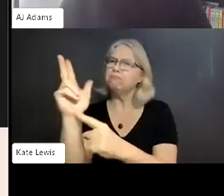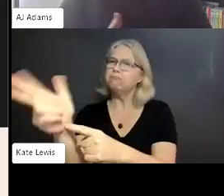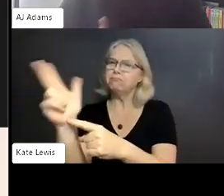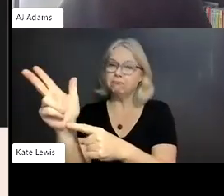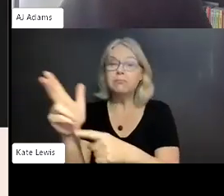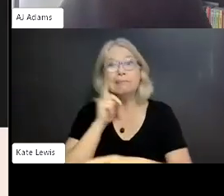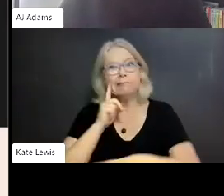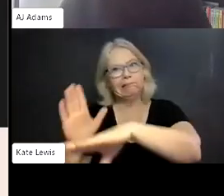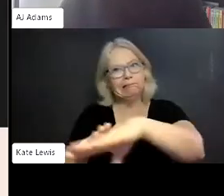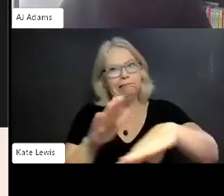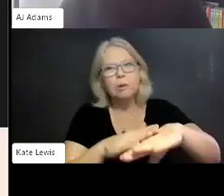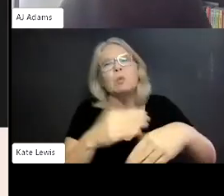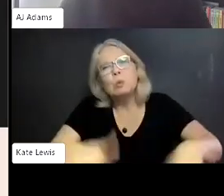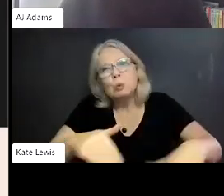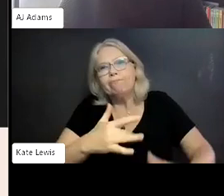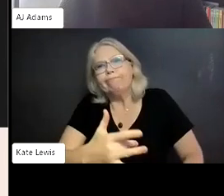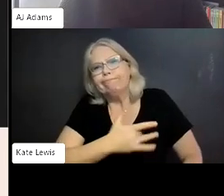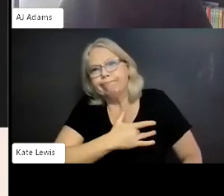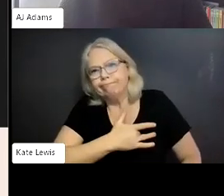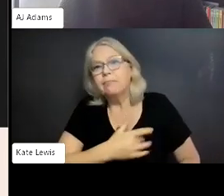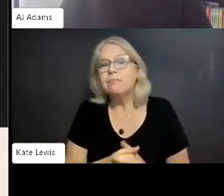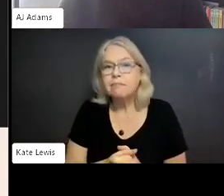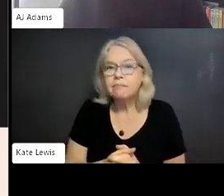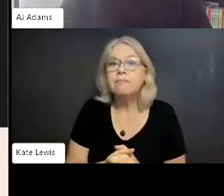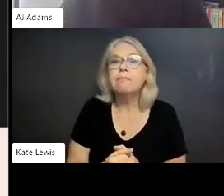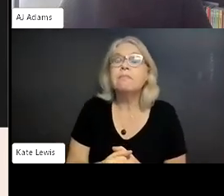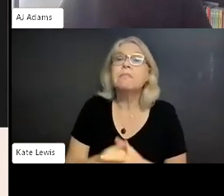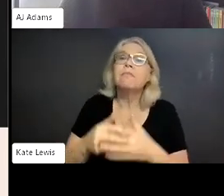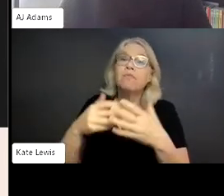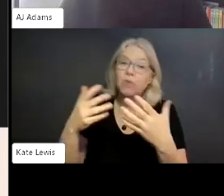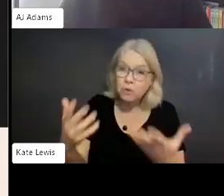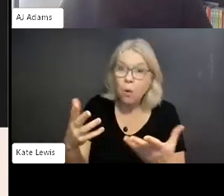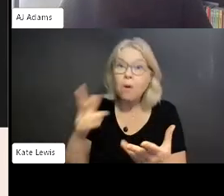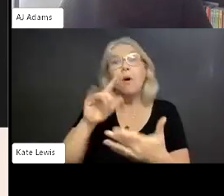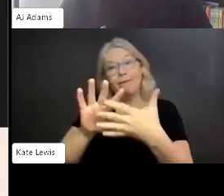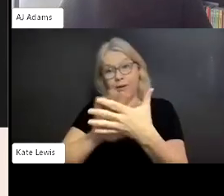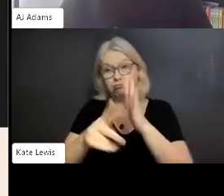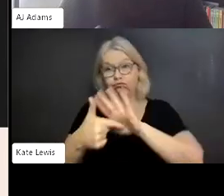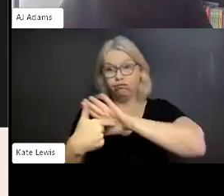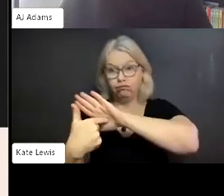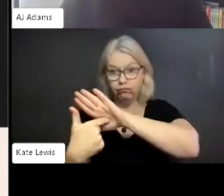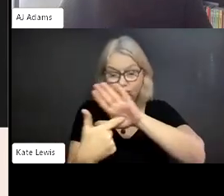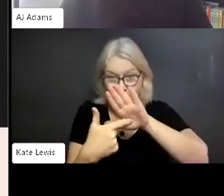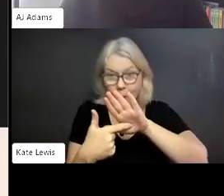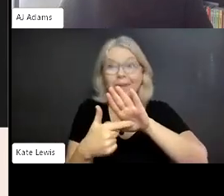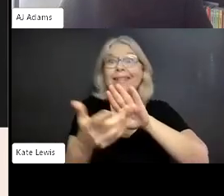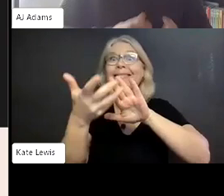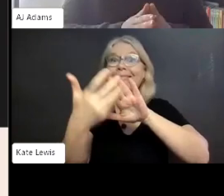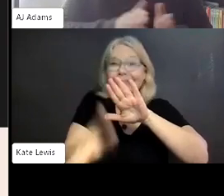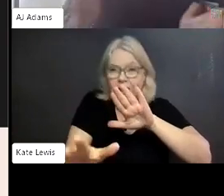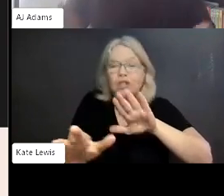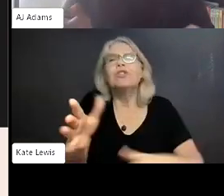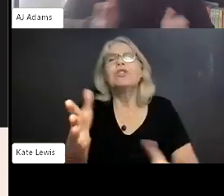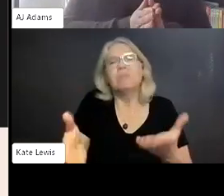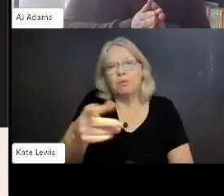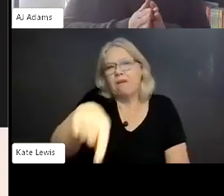emotional. So when the video is done, feel free to take a moment to catch your breath, grab some water. We'll be talking